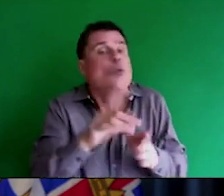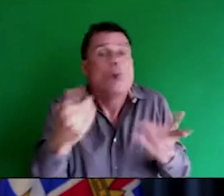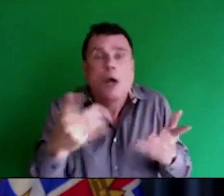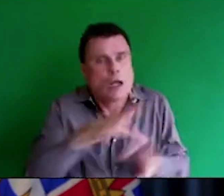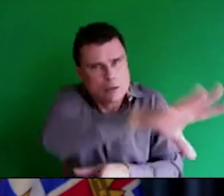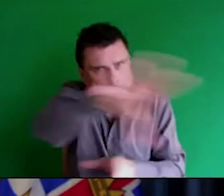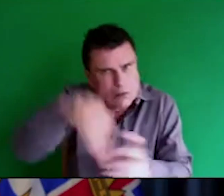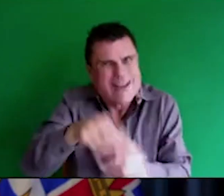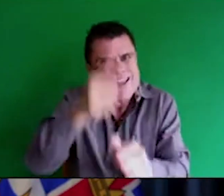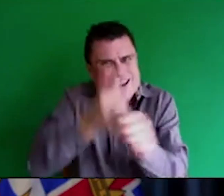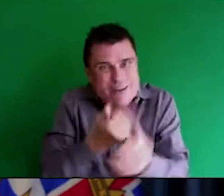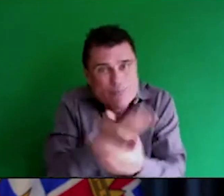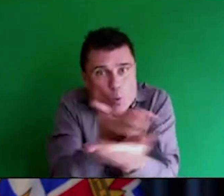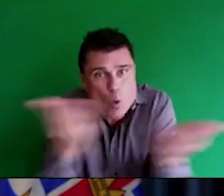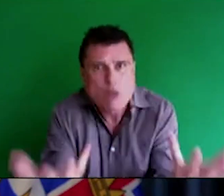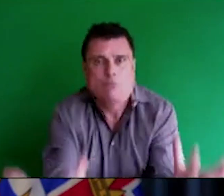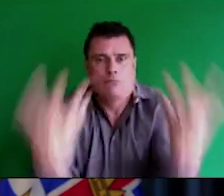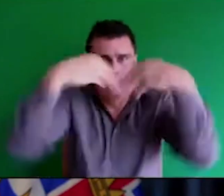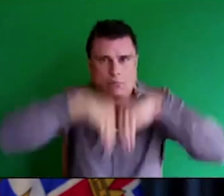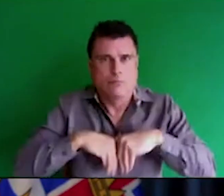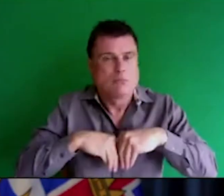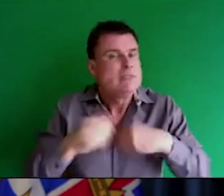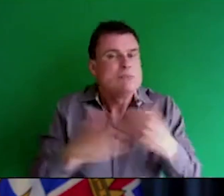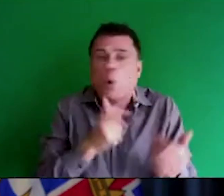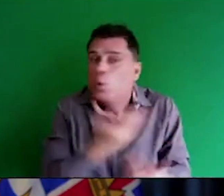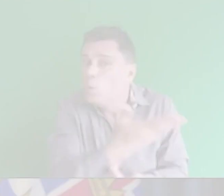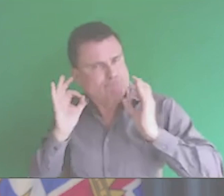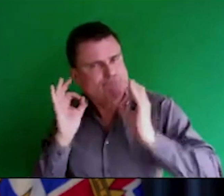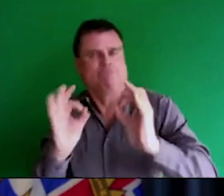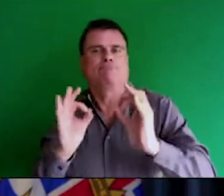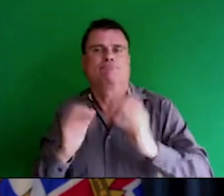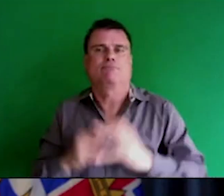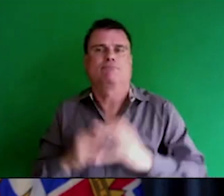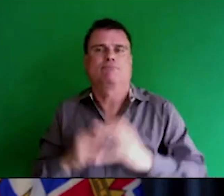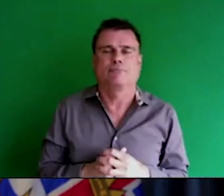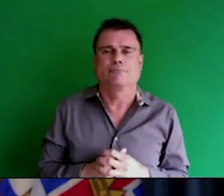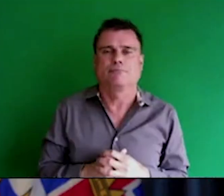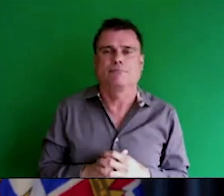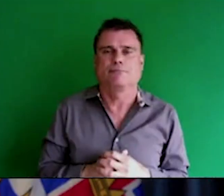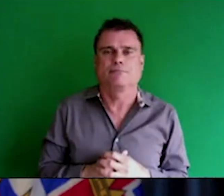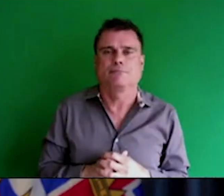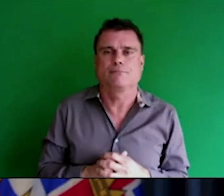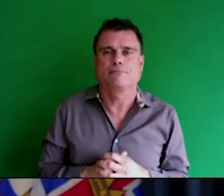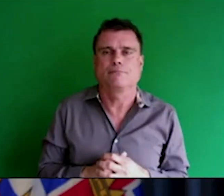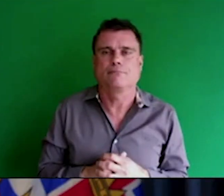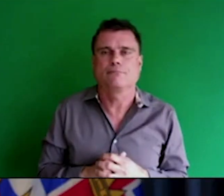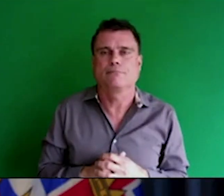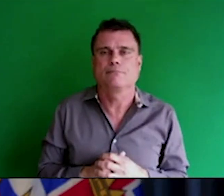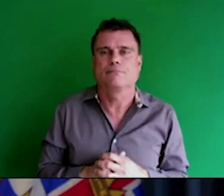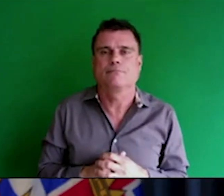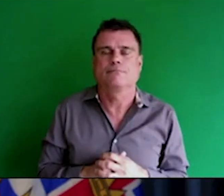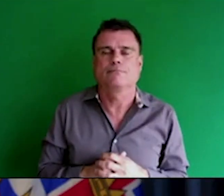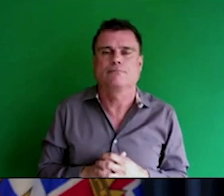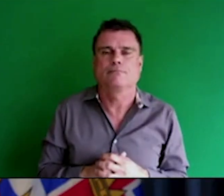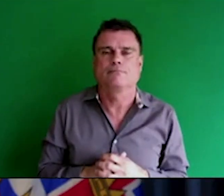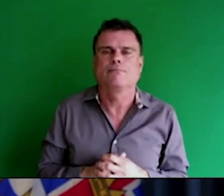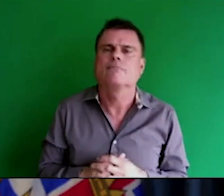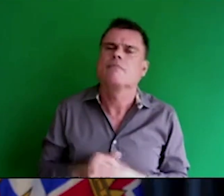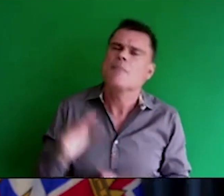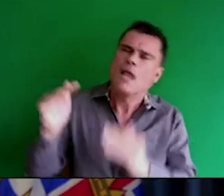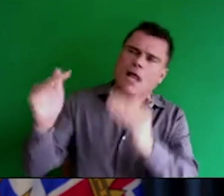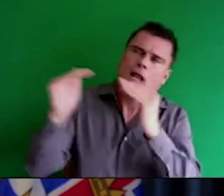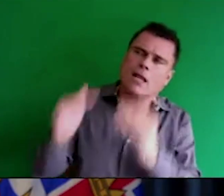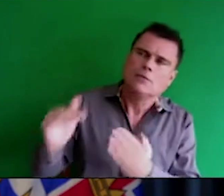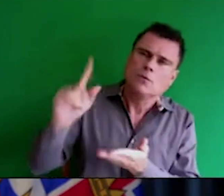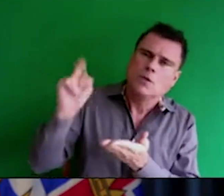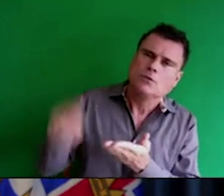the mandate that I believe we've received, and that's what our focus is going to be. You talked earlier about enforcement of these new rules. I'm just wondering, that's one of the